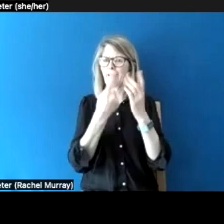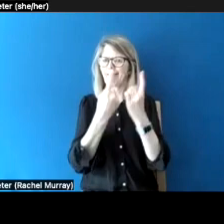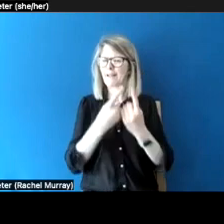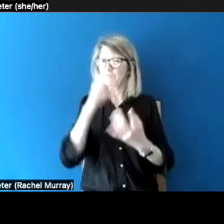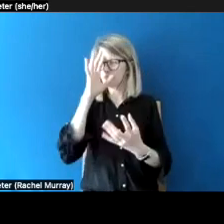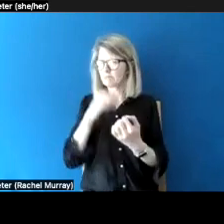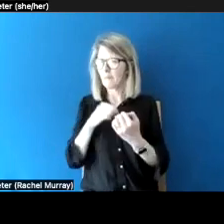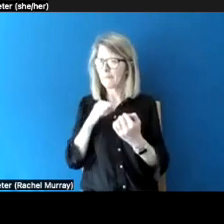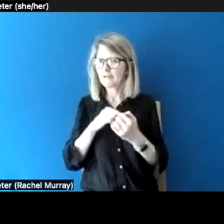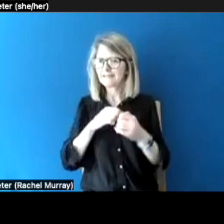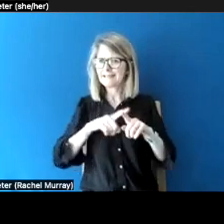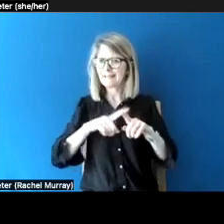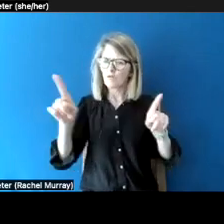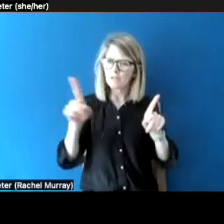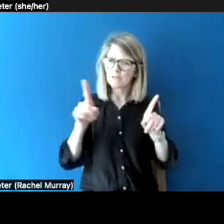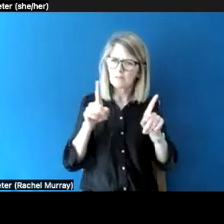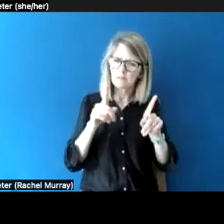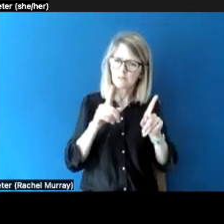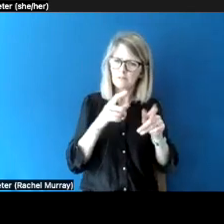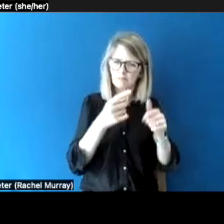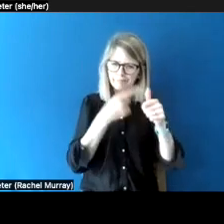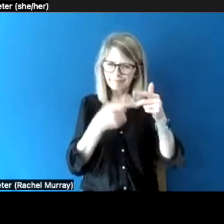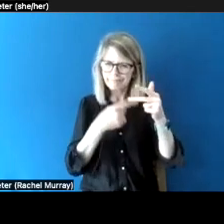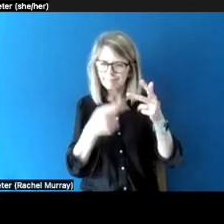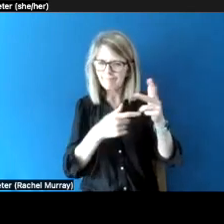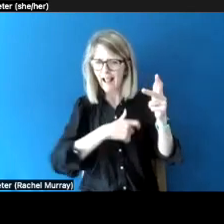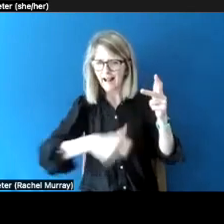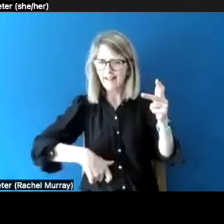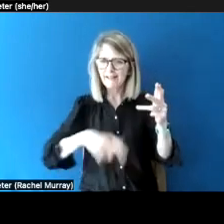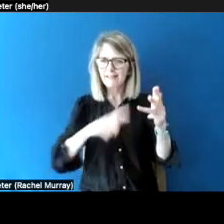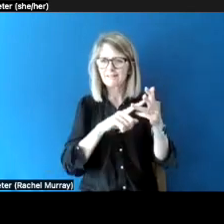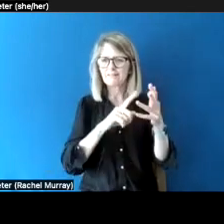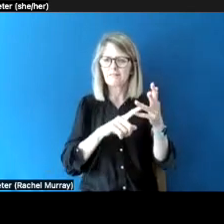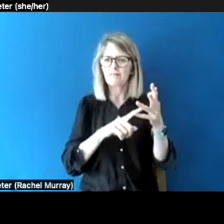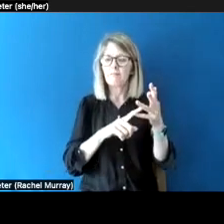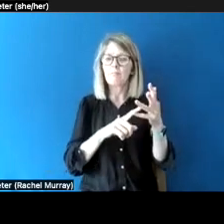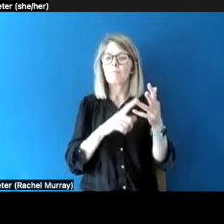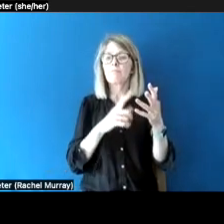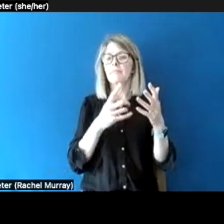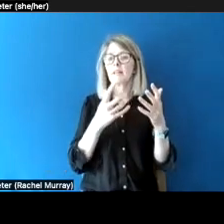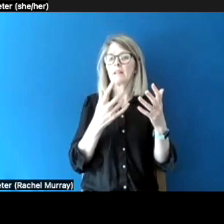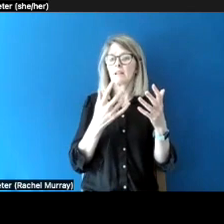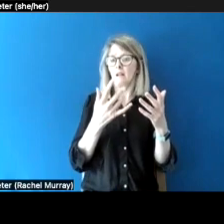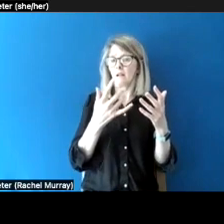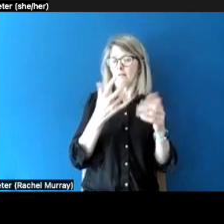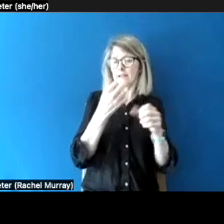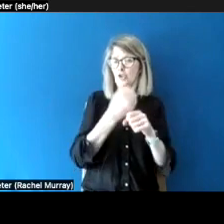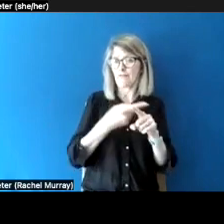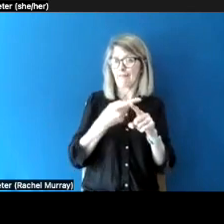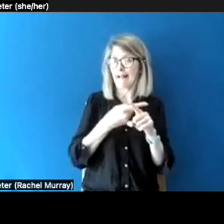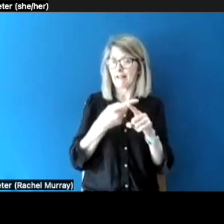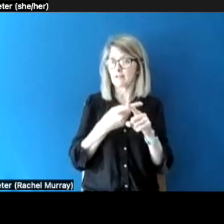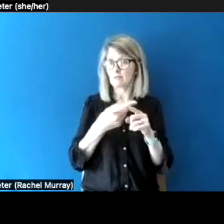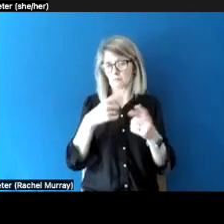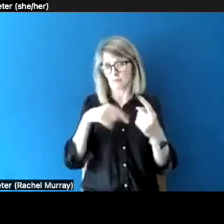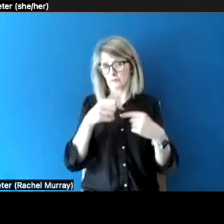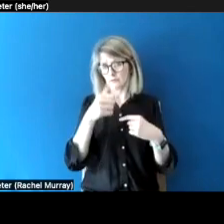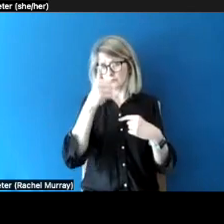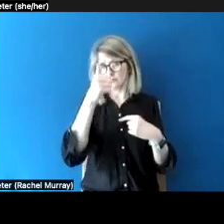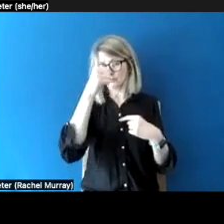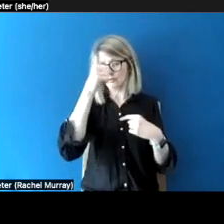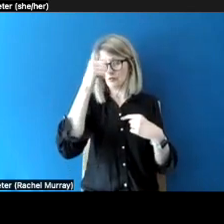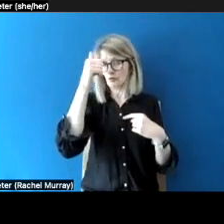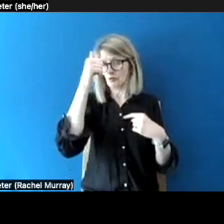different types of Anglicans. And of course, Church of England itself, as we know, was understood as